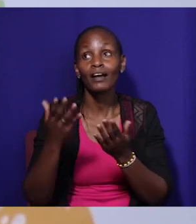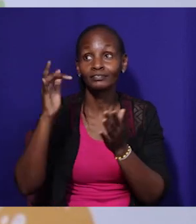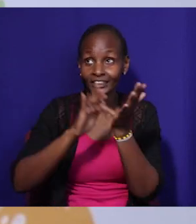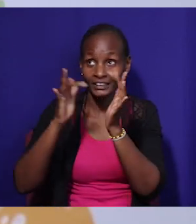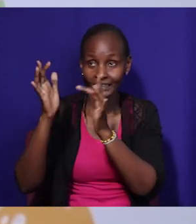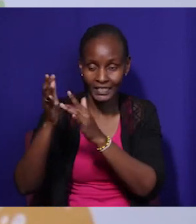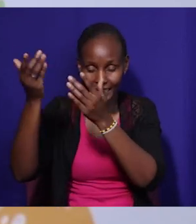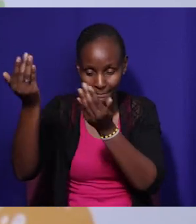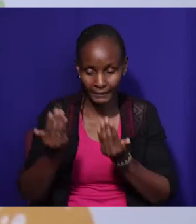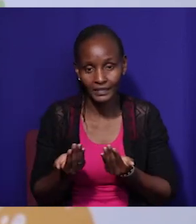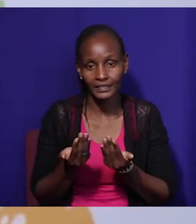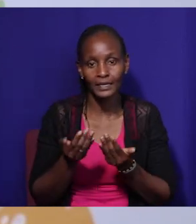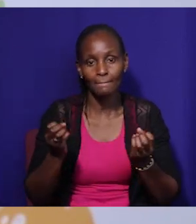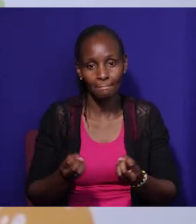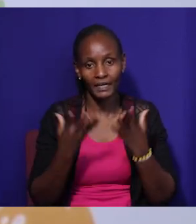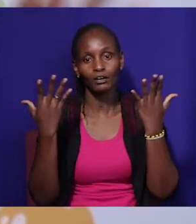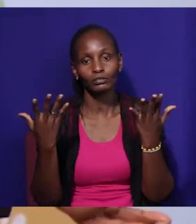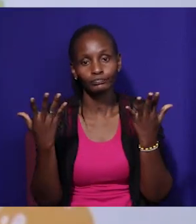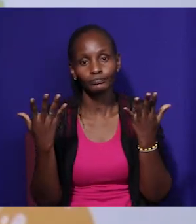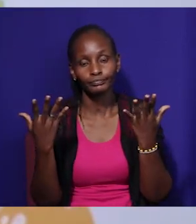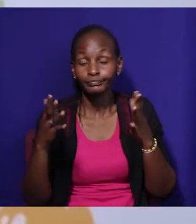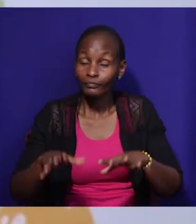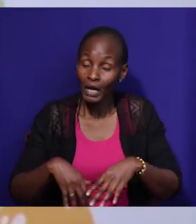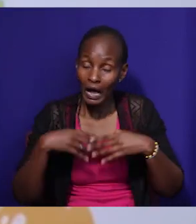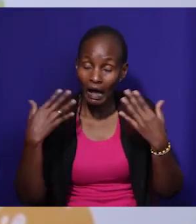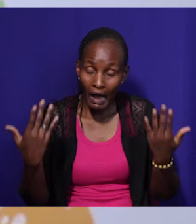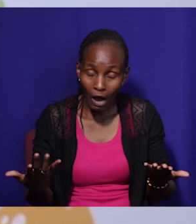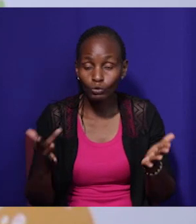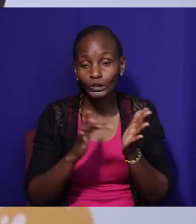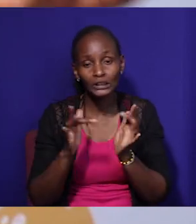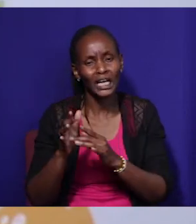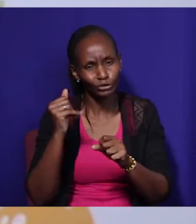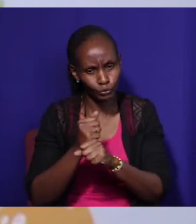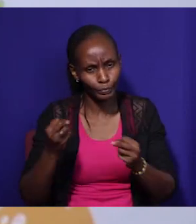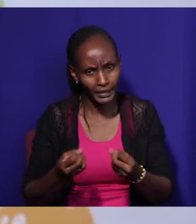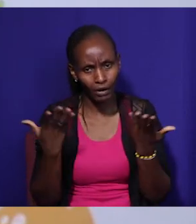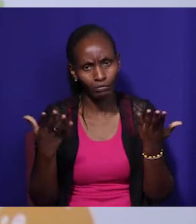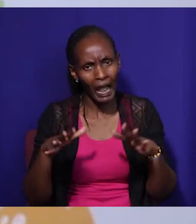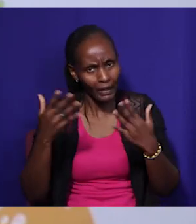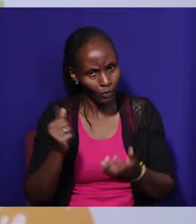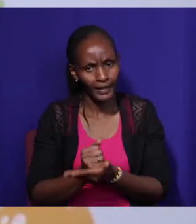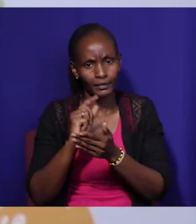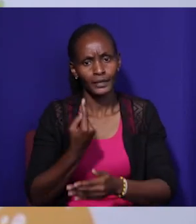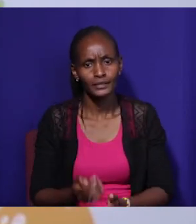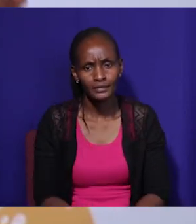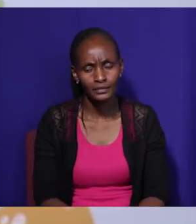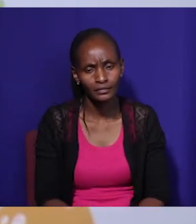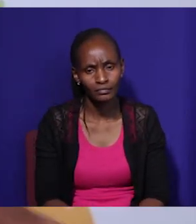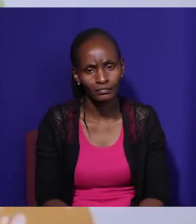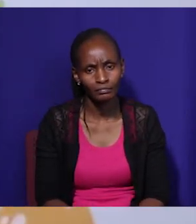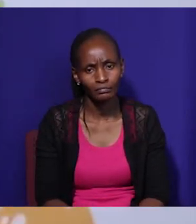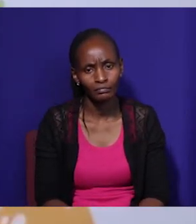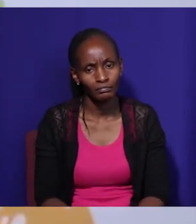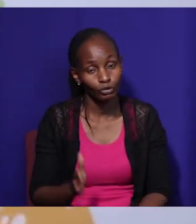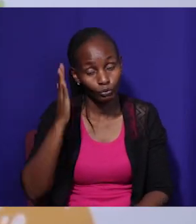brings the miracle. How does Jesus perform the miracle? How does he help us? You know